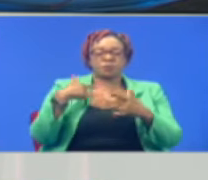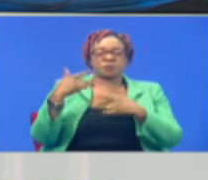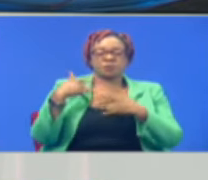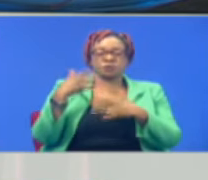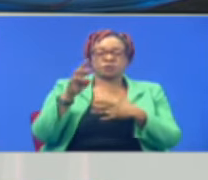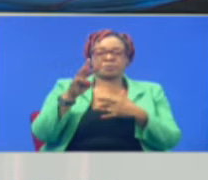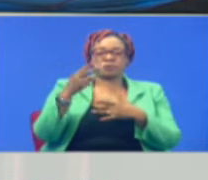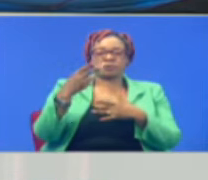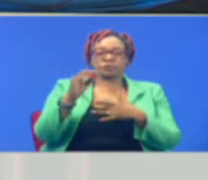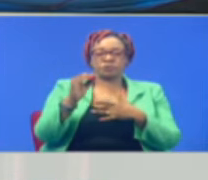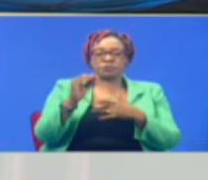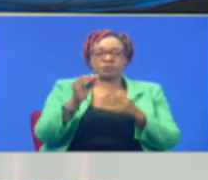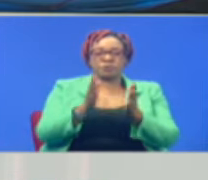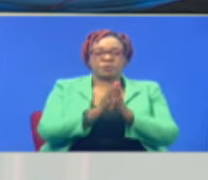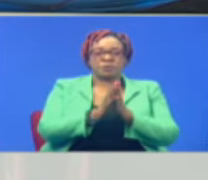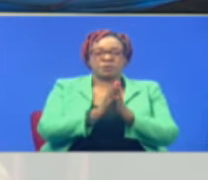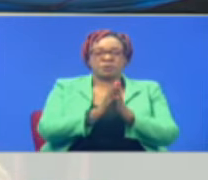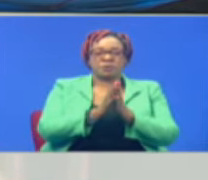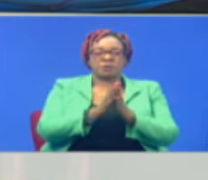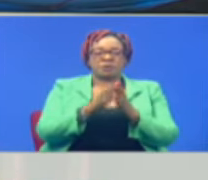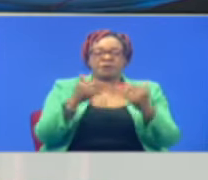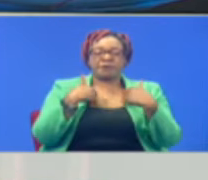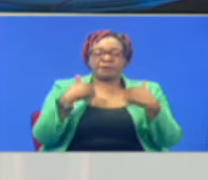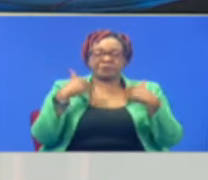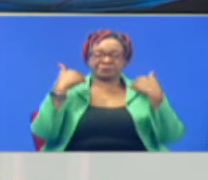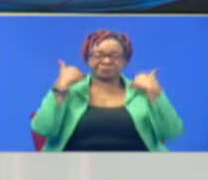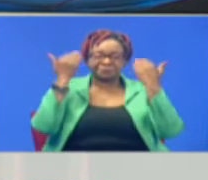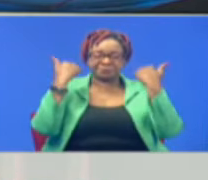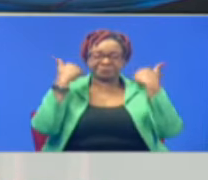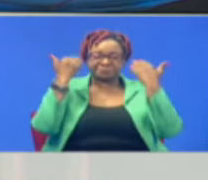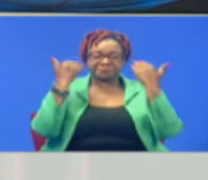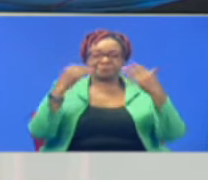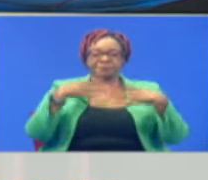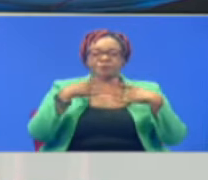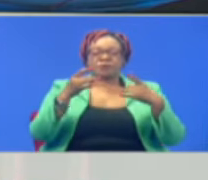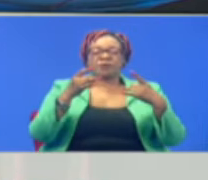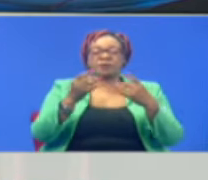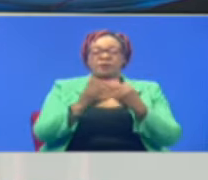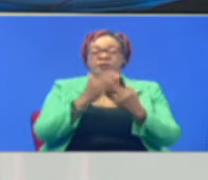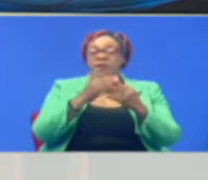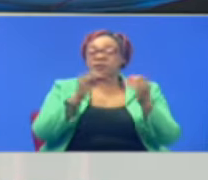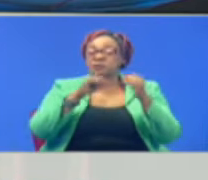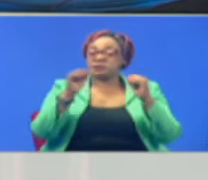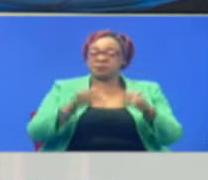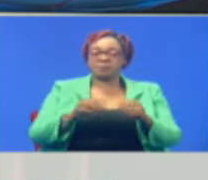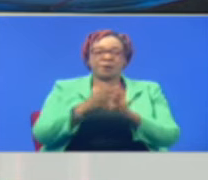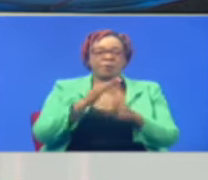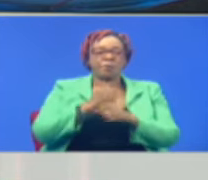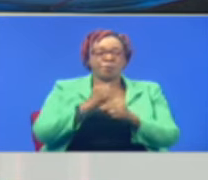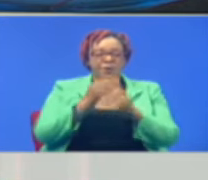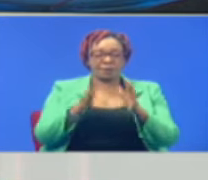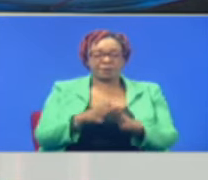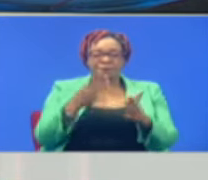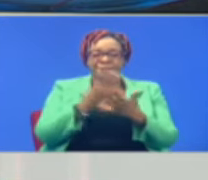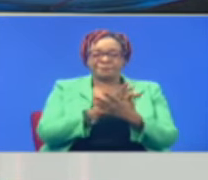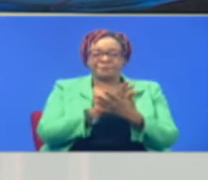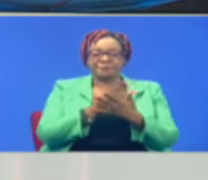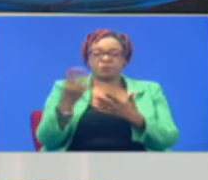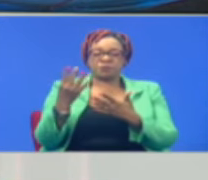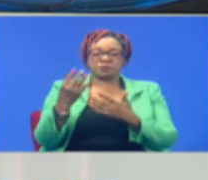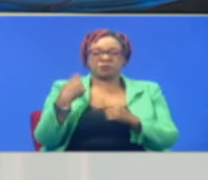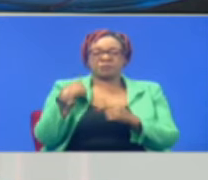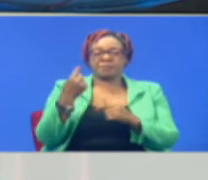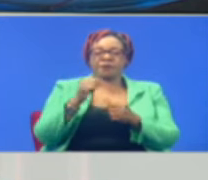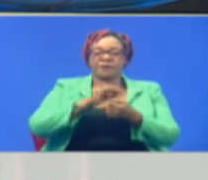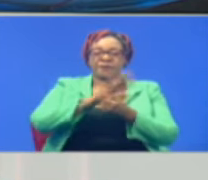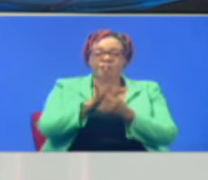Organization in light of the overwhelmed healthcare systems and workers. In just the past 4 weeks, the number of COVID-related